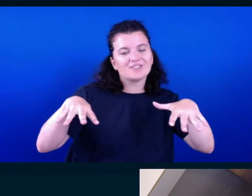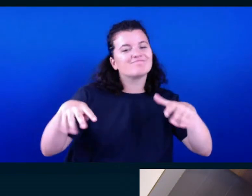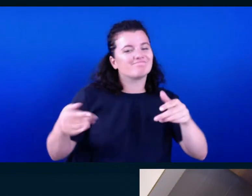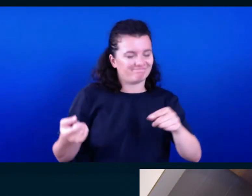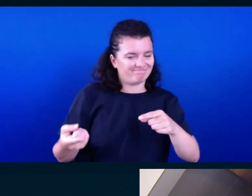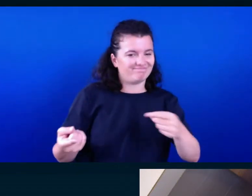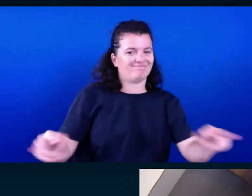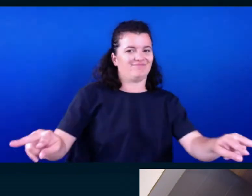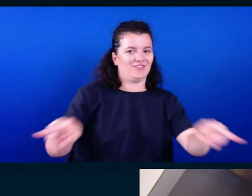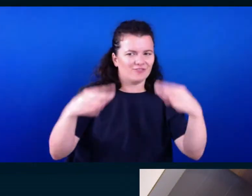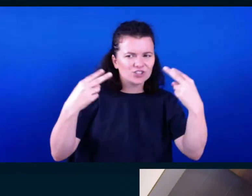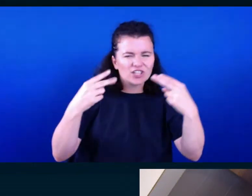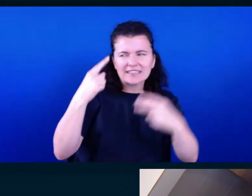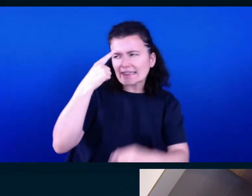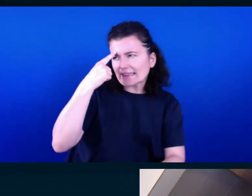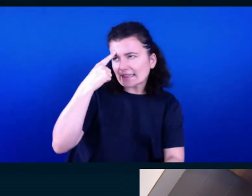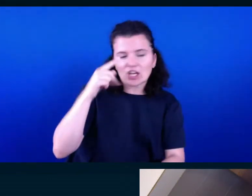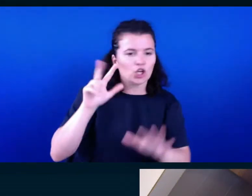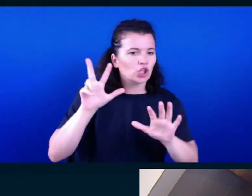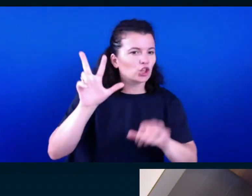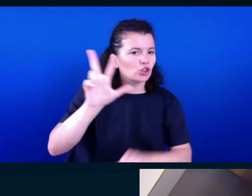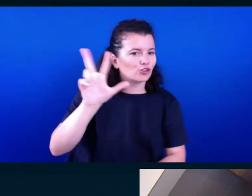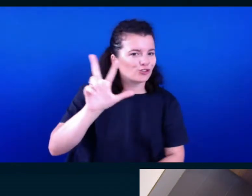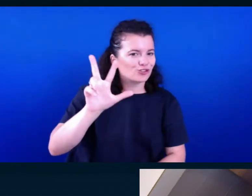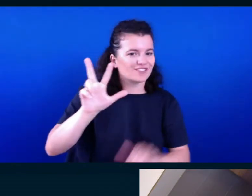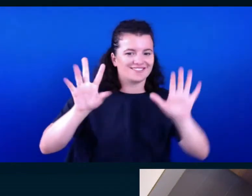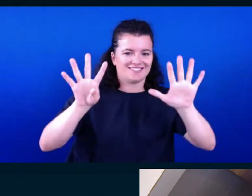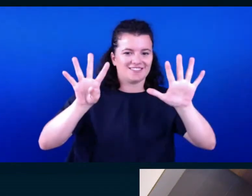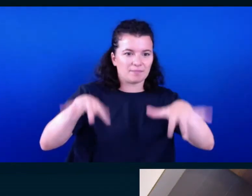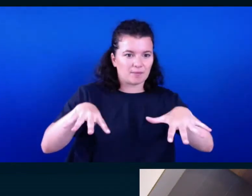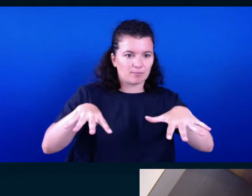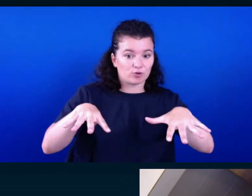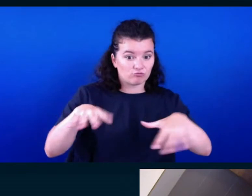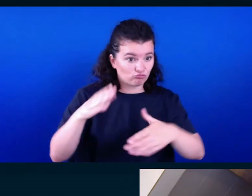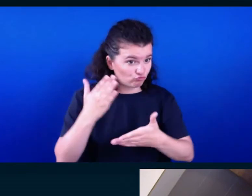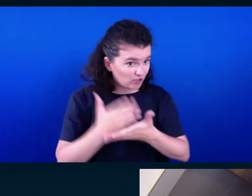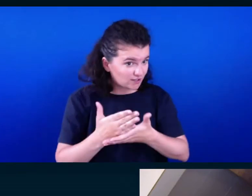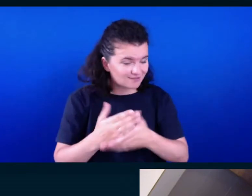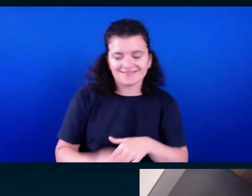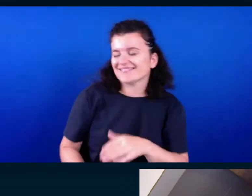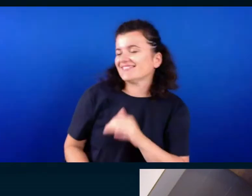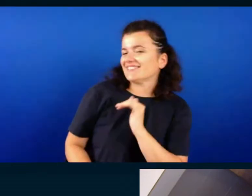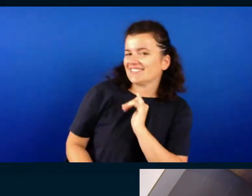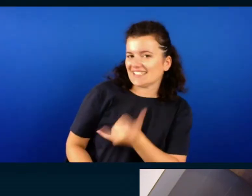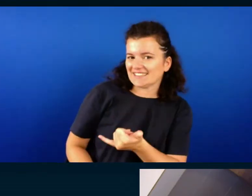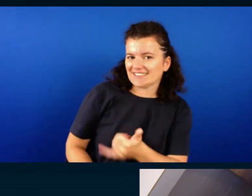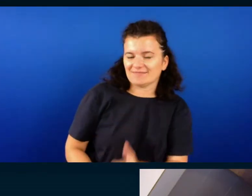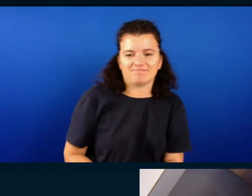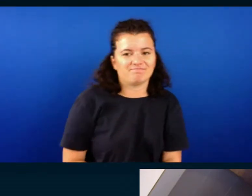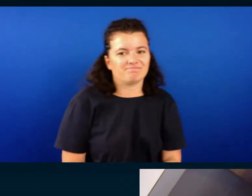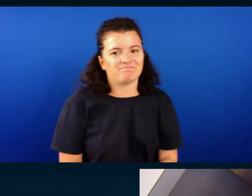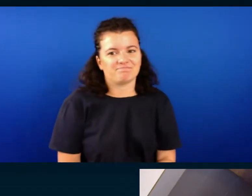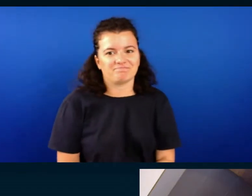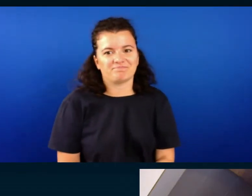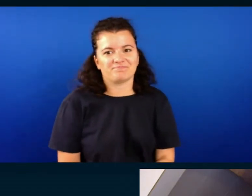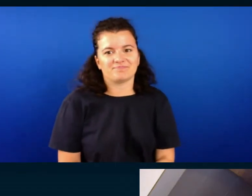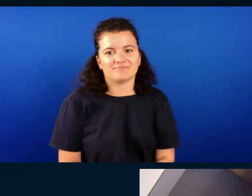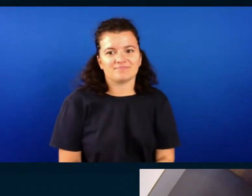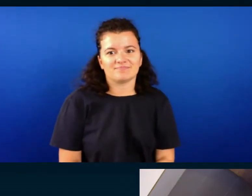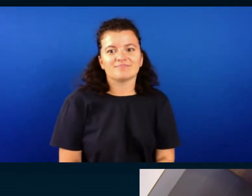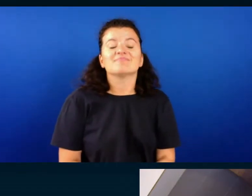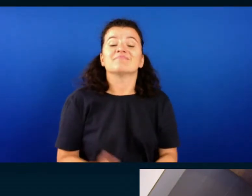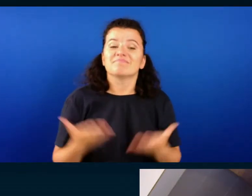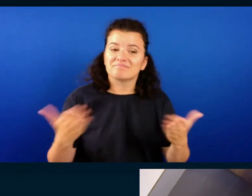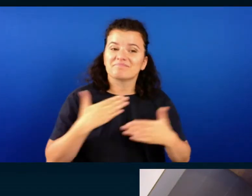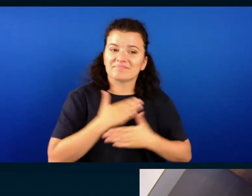the 3rd, I guess. Am I right, Roland? Sure. Yeah, very correct. Nice. For now, hope you'll enjoy